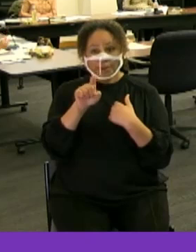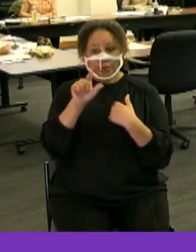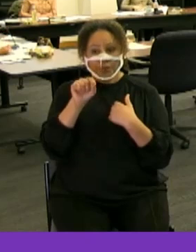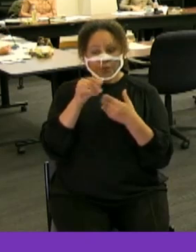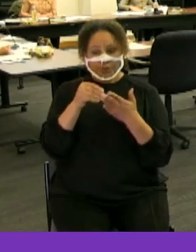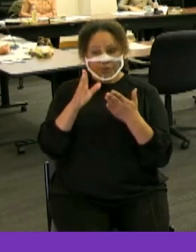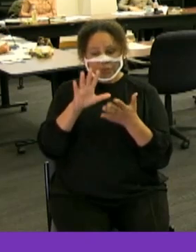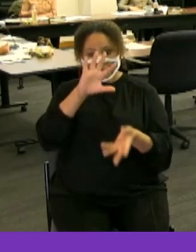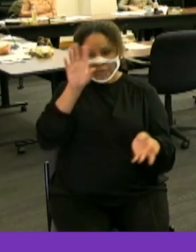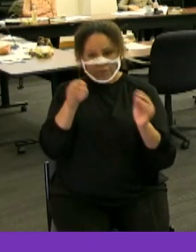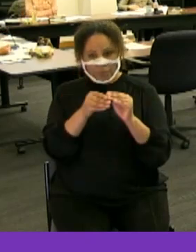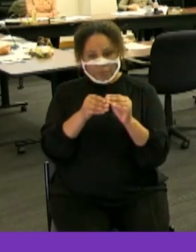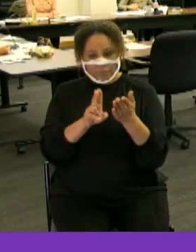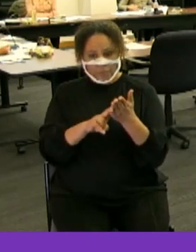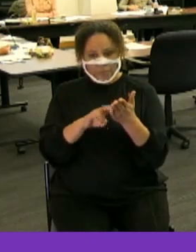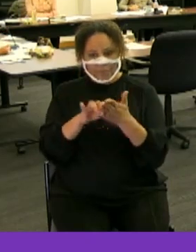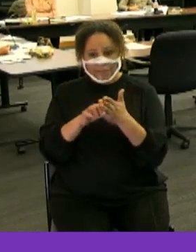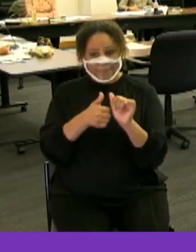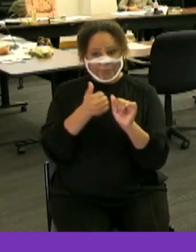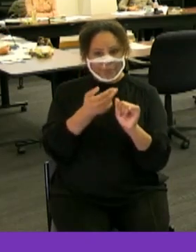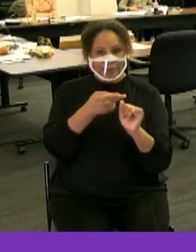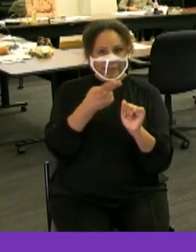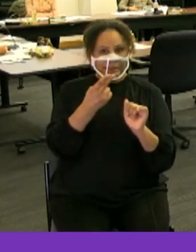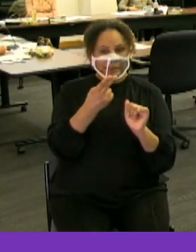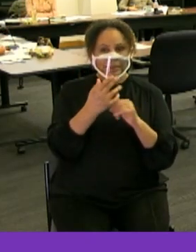students overall enrolled, that's been our highest year.